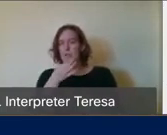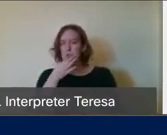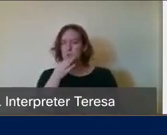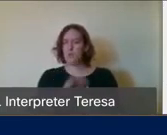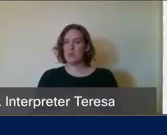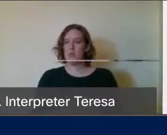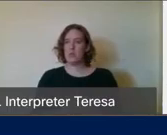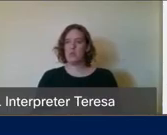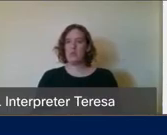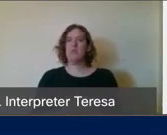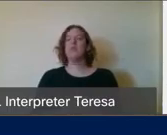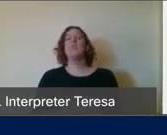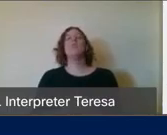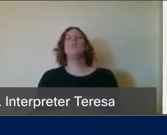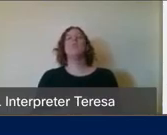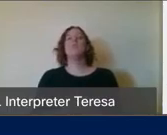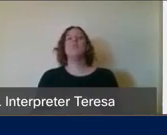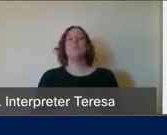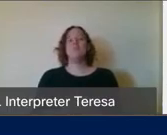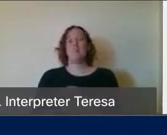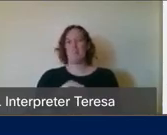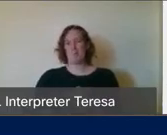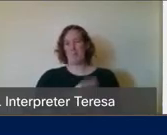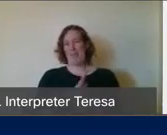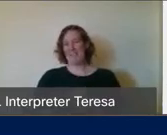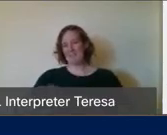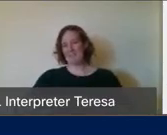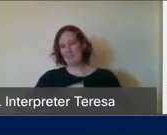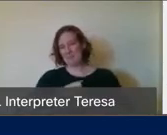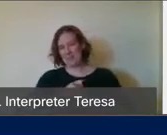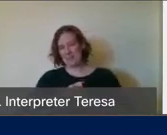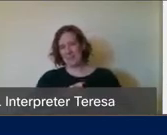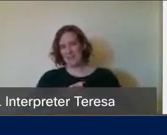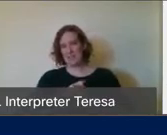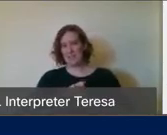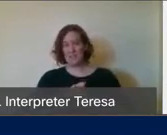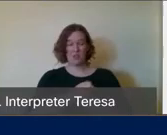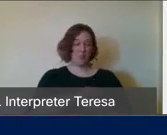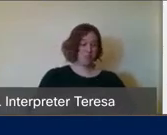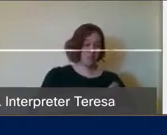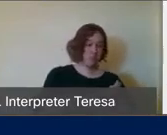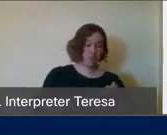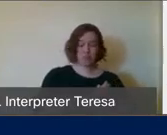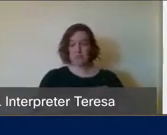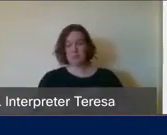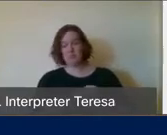The impact of the pandemic. From the onset of the virus to date, 409